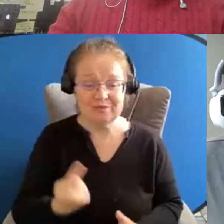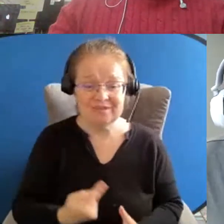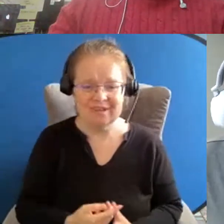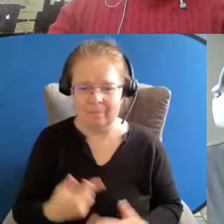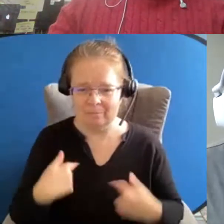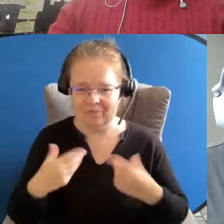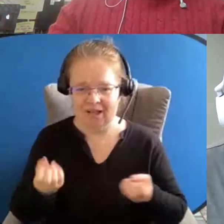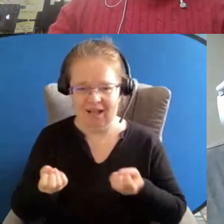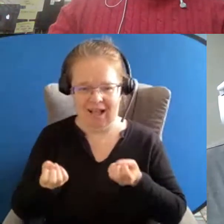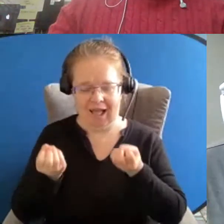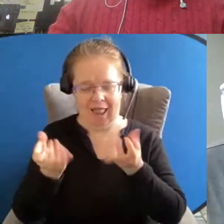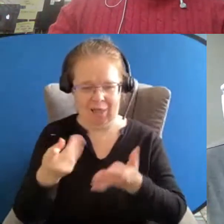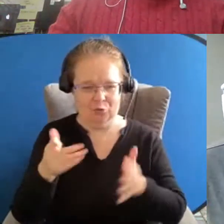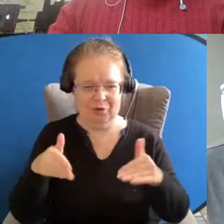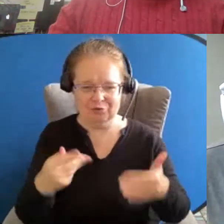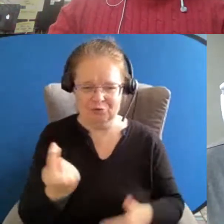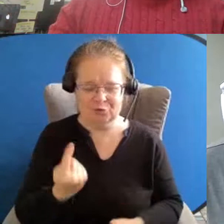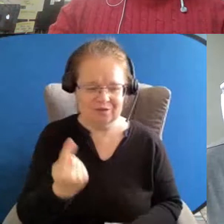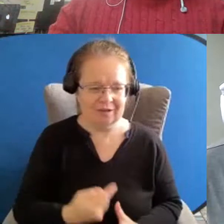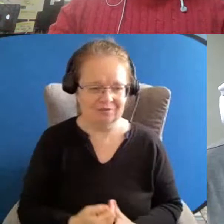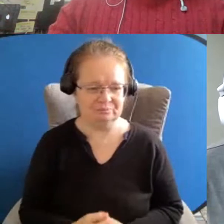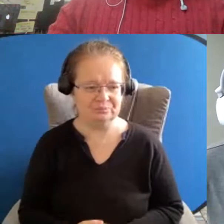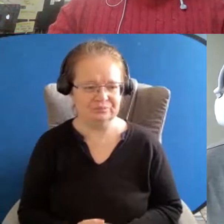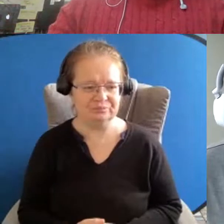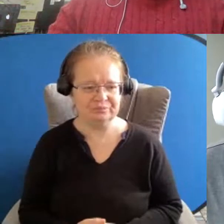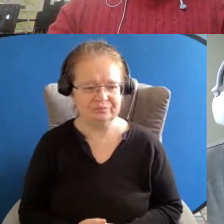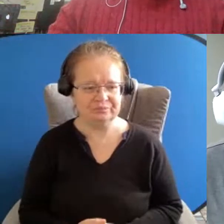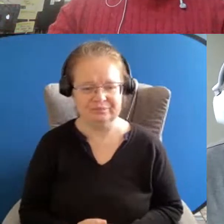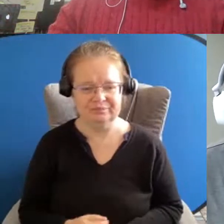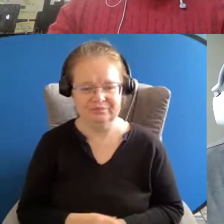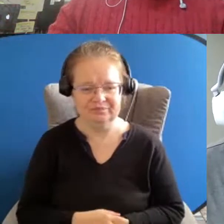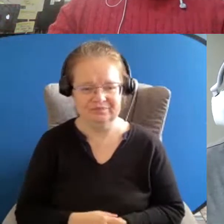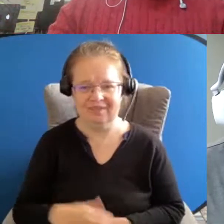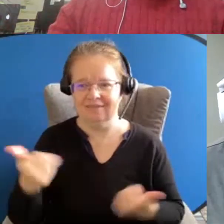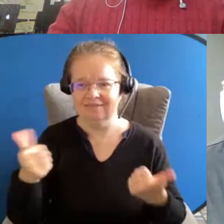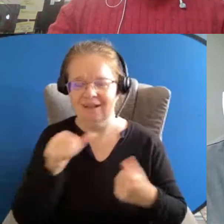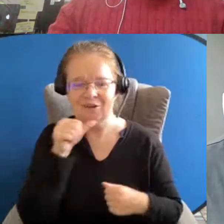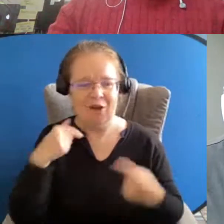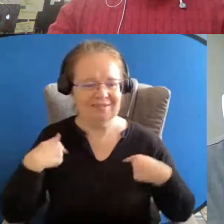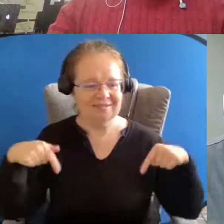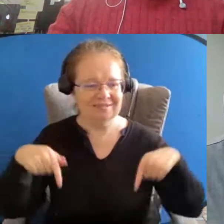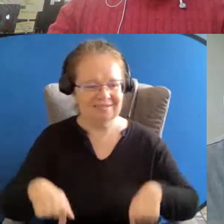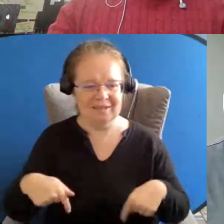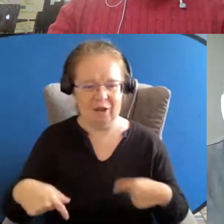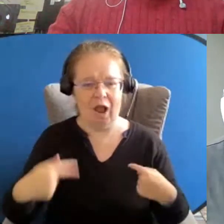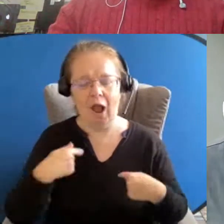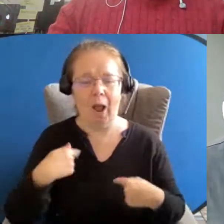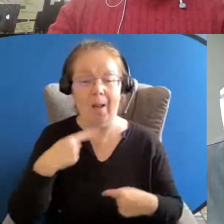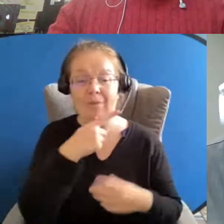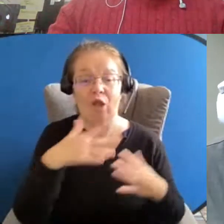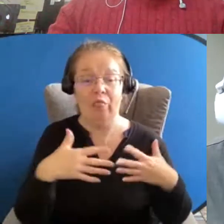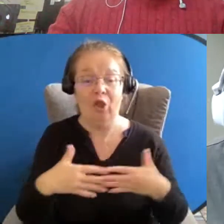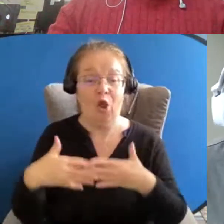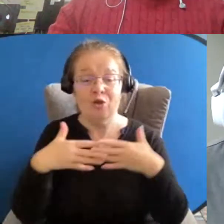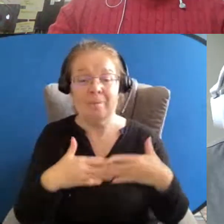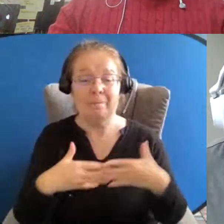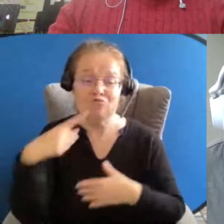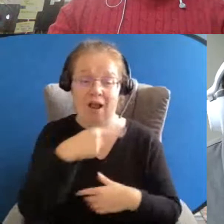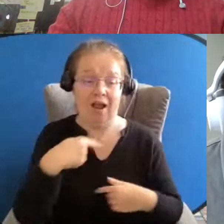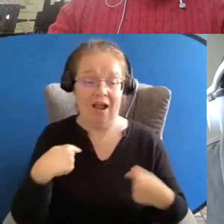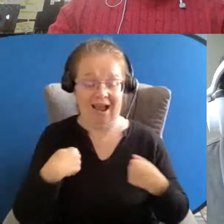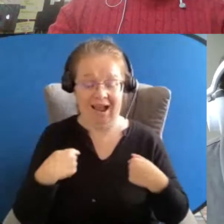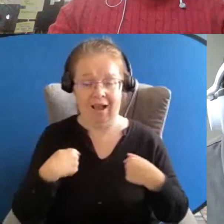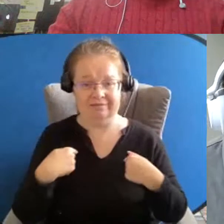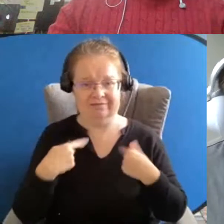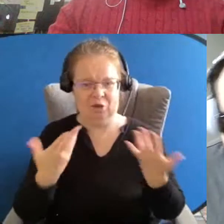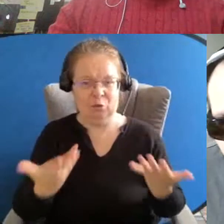I'll let you jump in and take the mic. Yeah, great to be here. I'm stateside, so it's actually morning for me, and I know it's afternoon